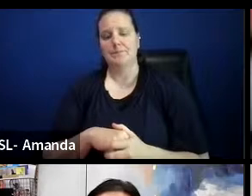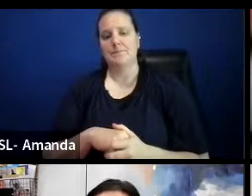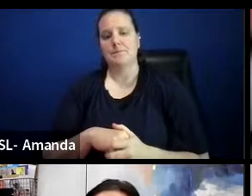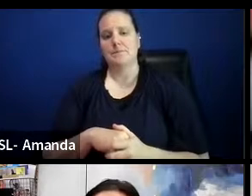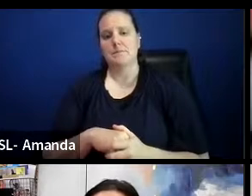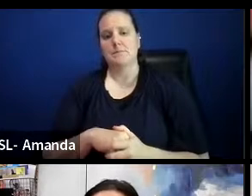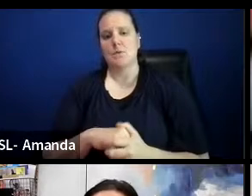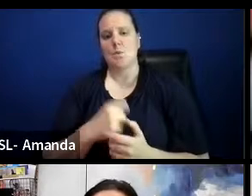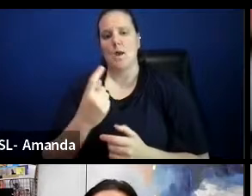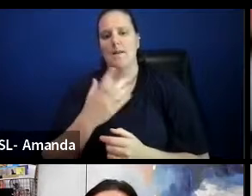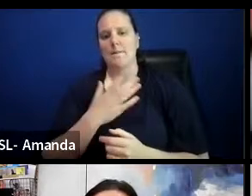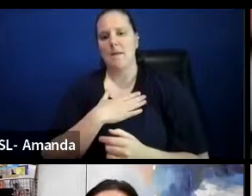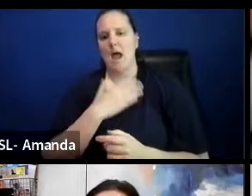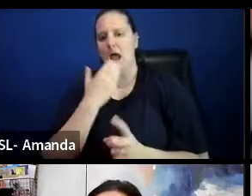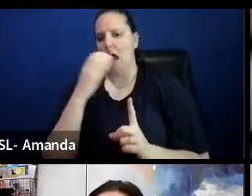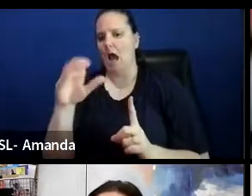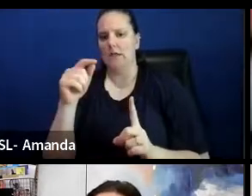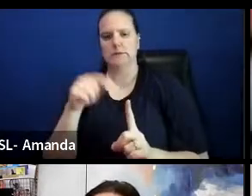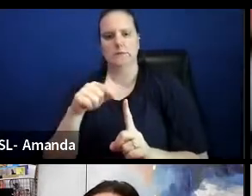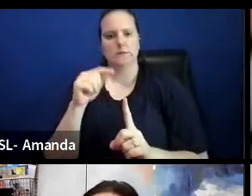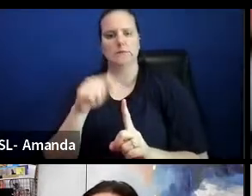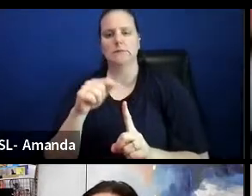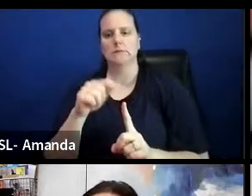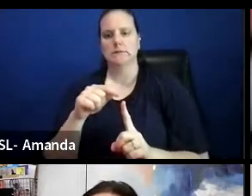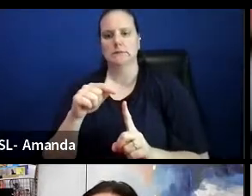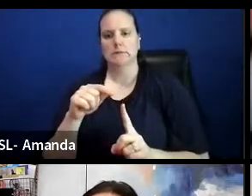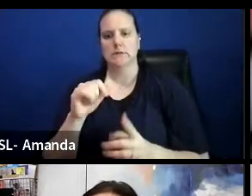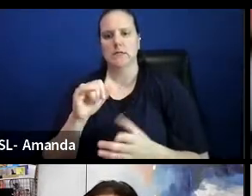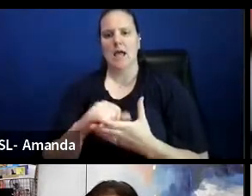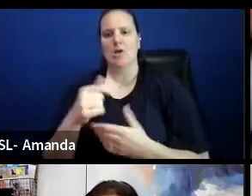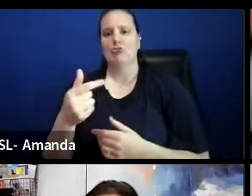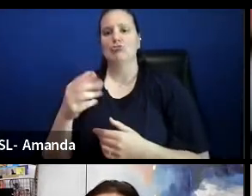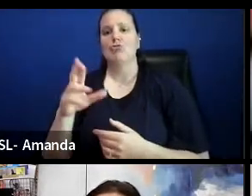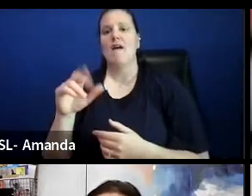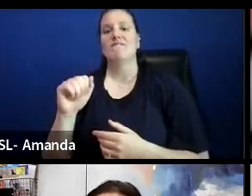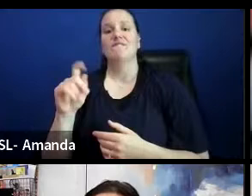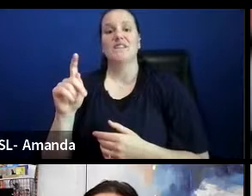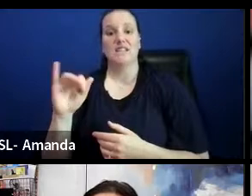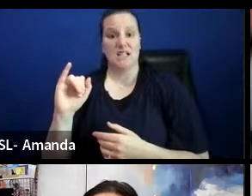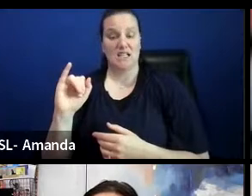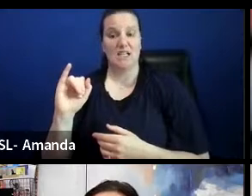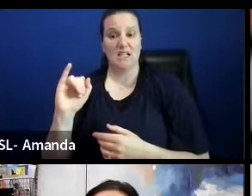And one of my hot buttons is graffiti.